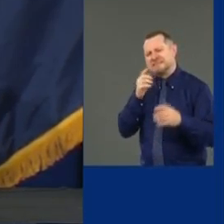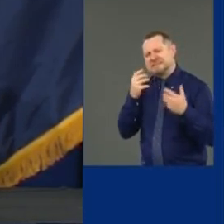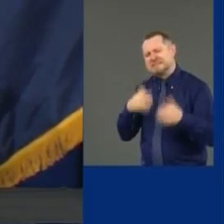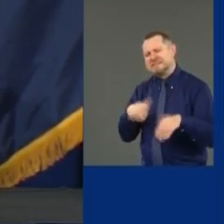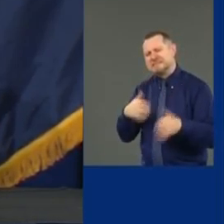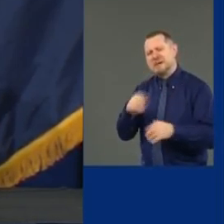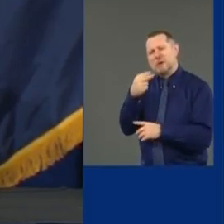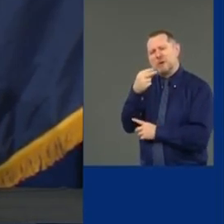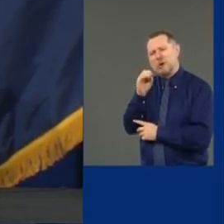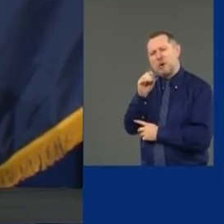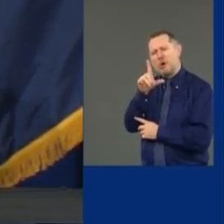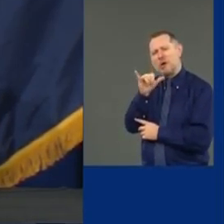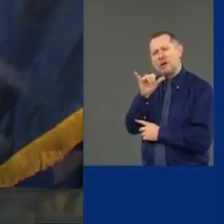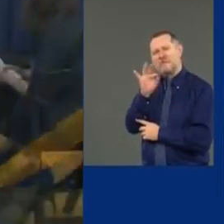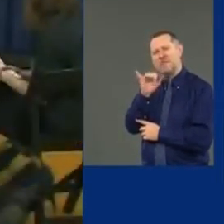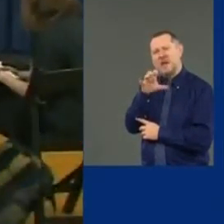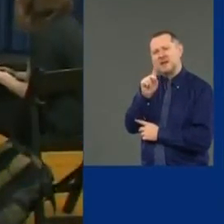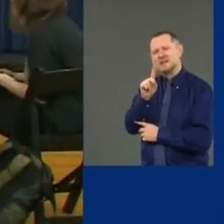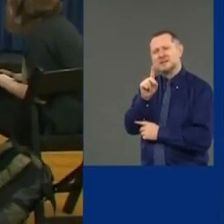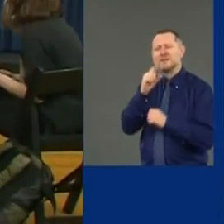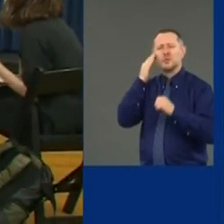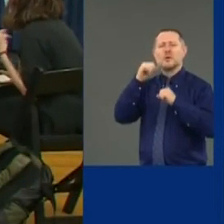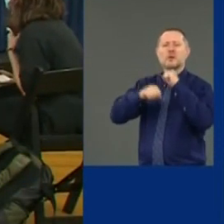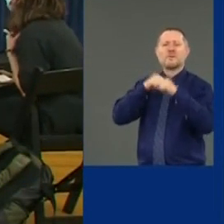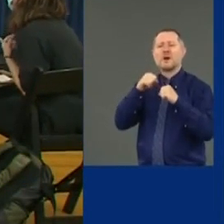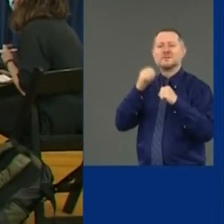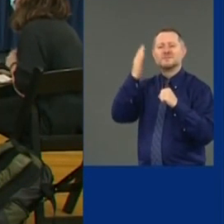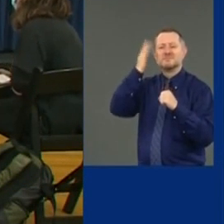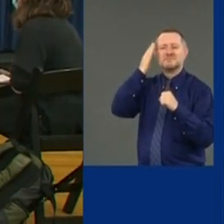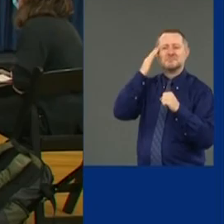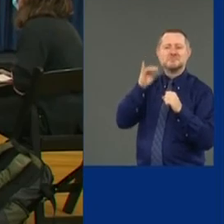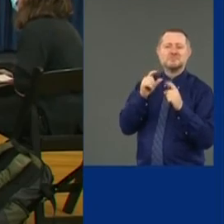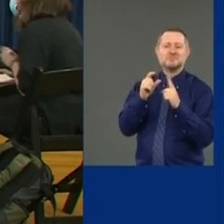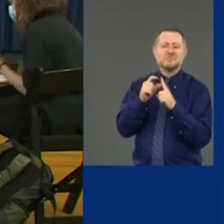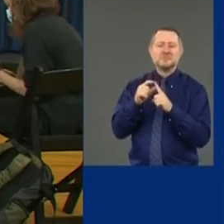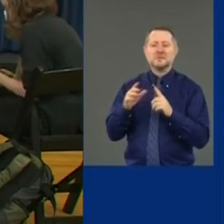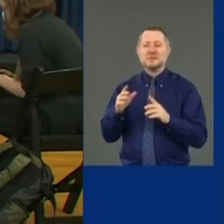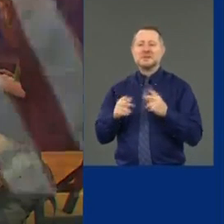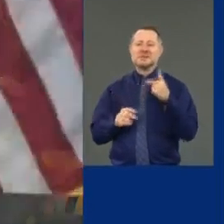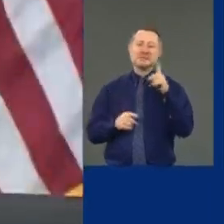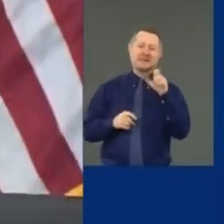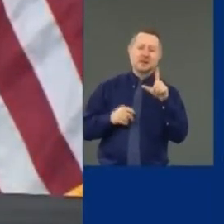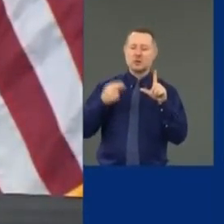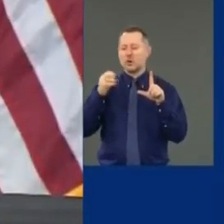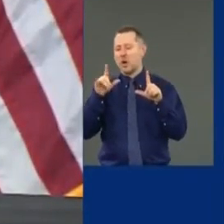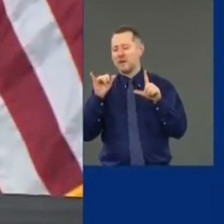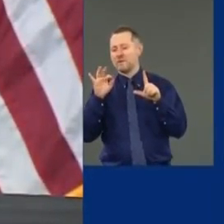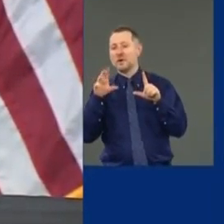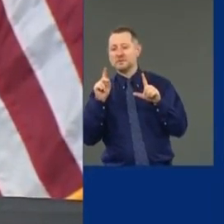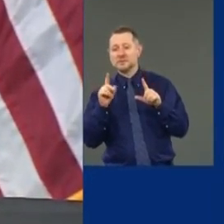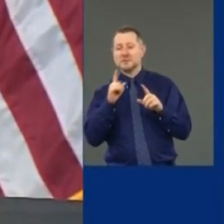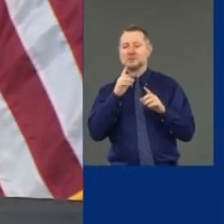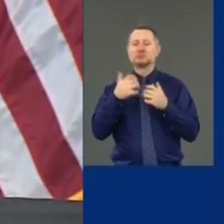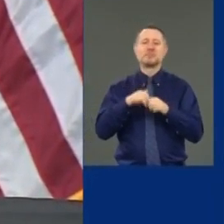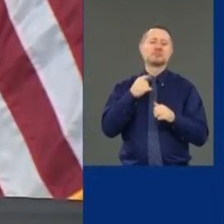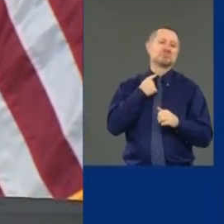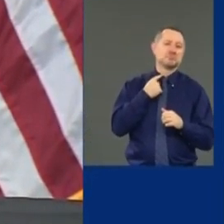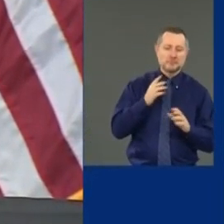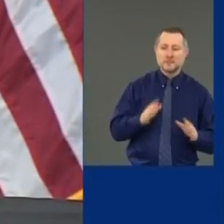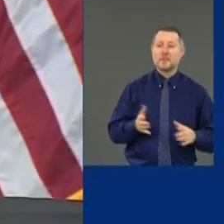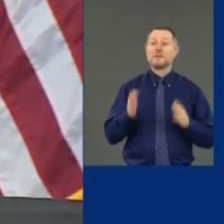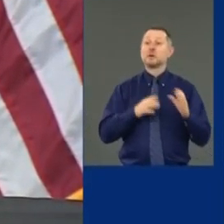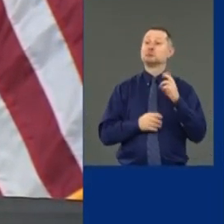Get tested, wear a mask. Get tested, wear a mask. It's like when the doctor prescribes antibiotics. He says, take the